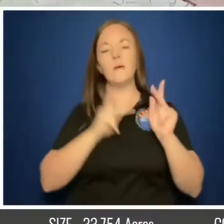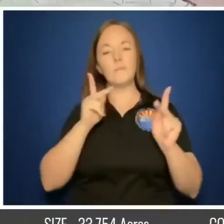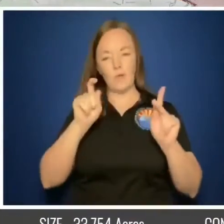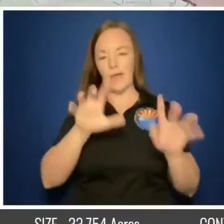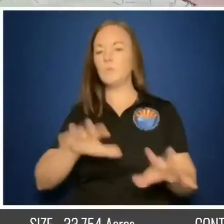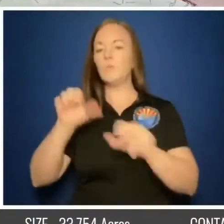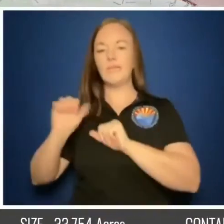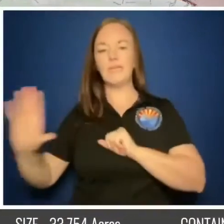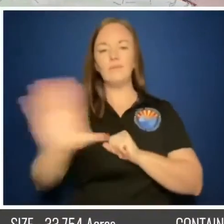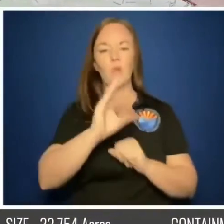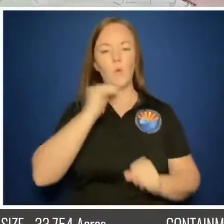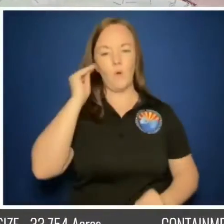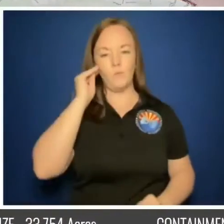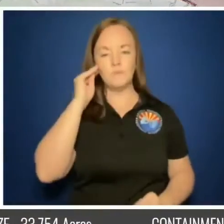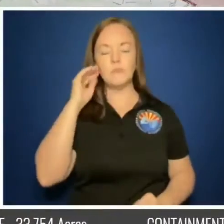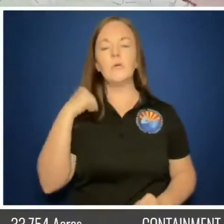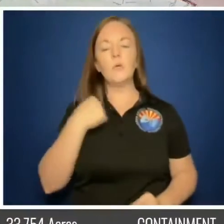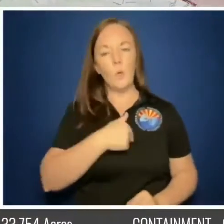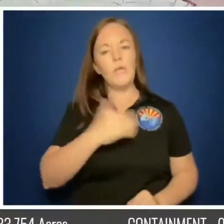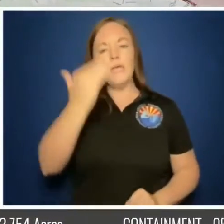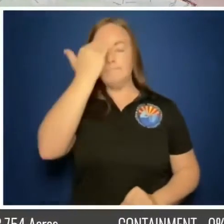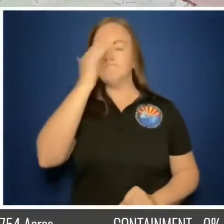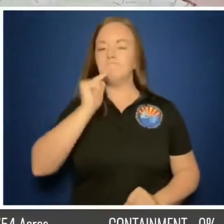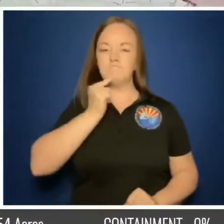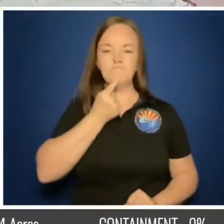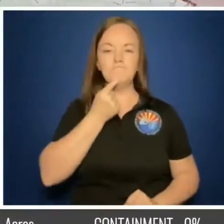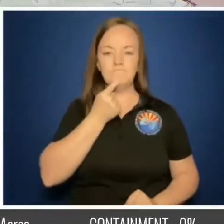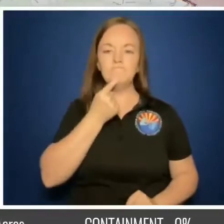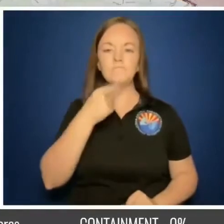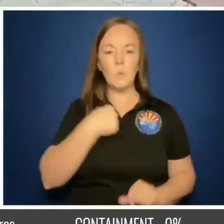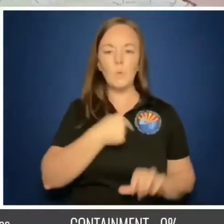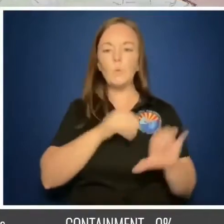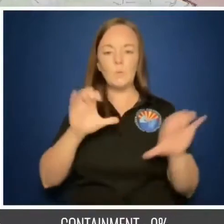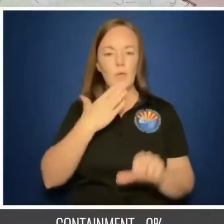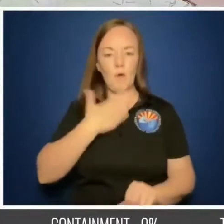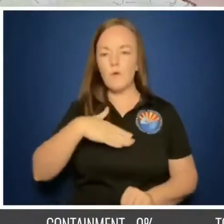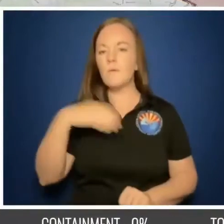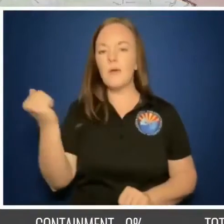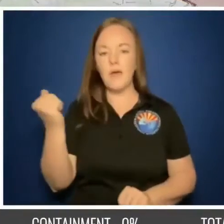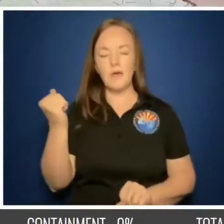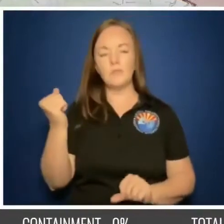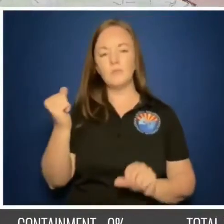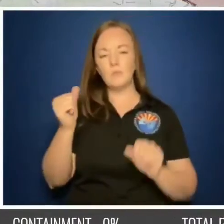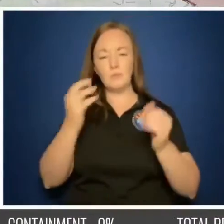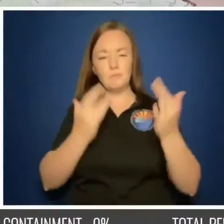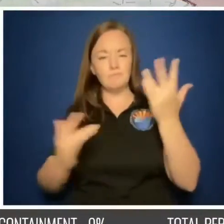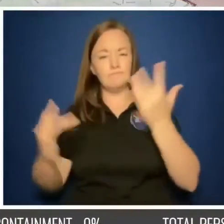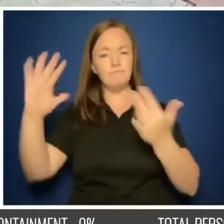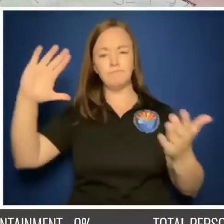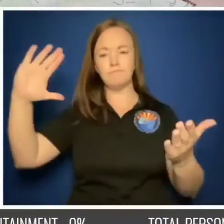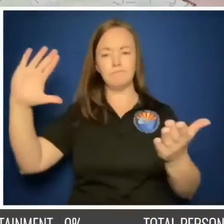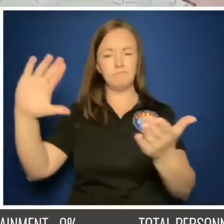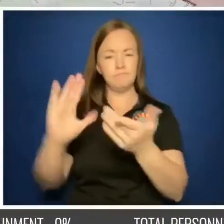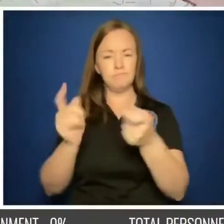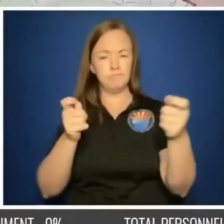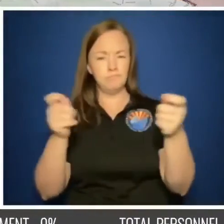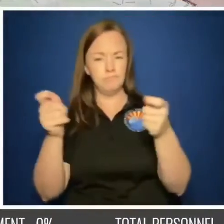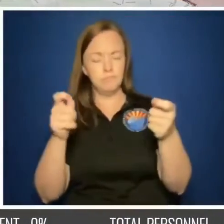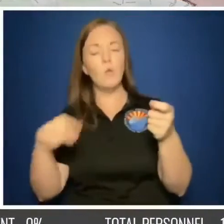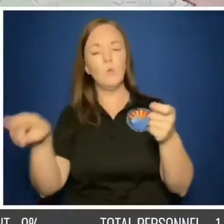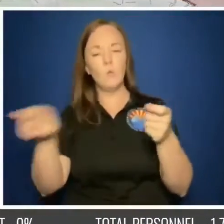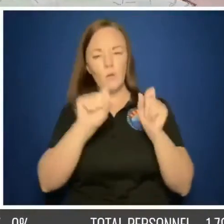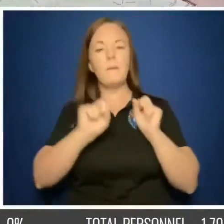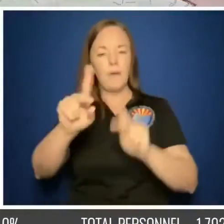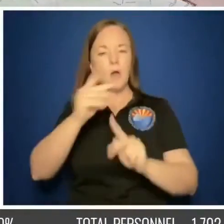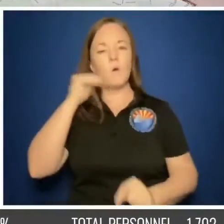we do not take that lightly. We are doing everything we can to get the incident mitigated, to get you back into your homes. A couple